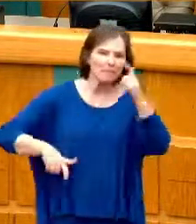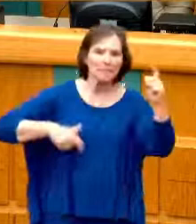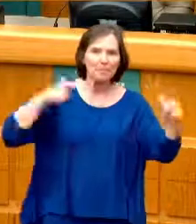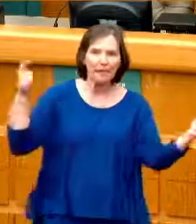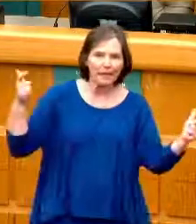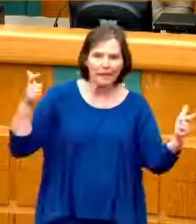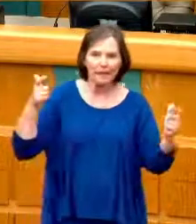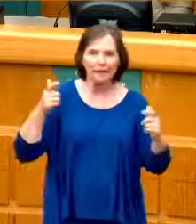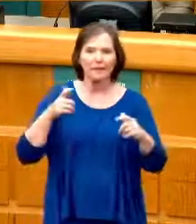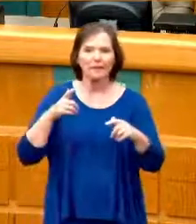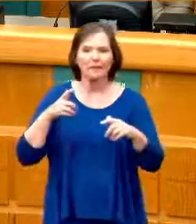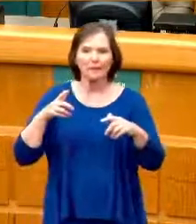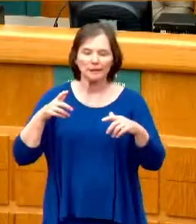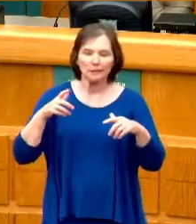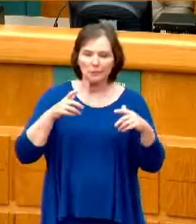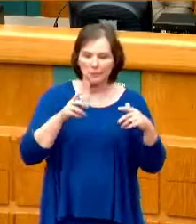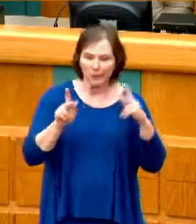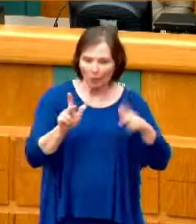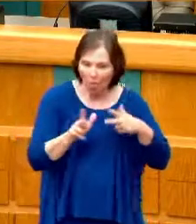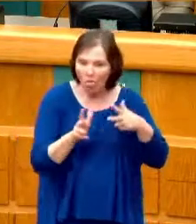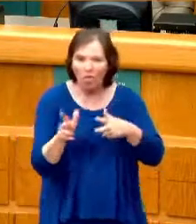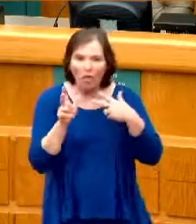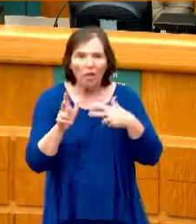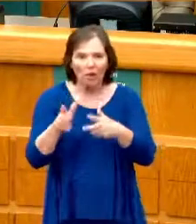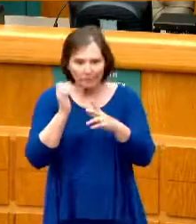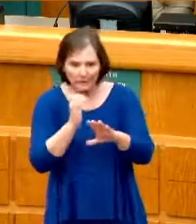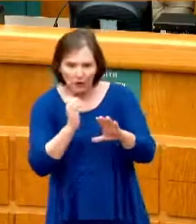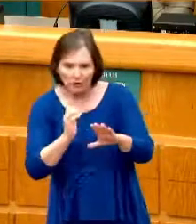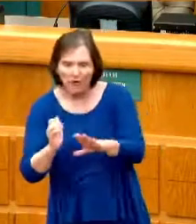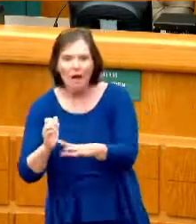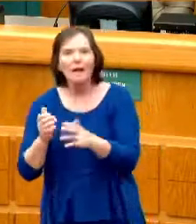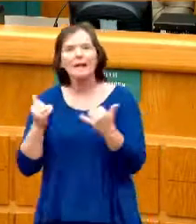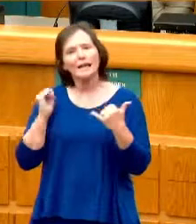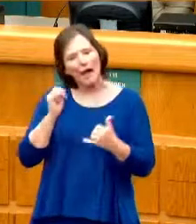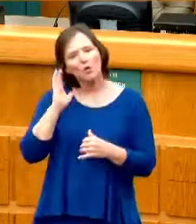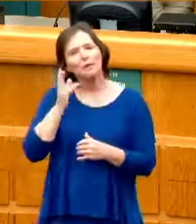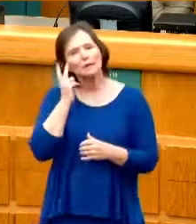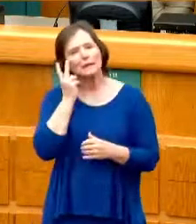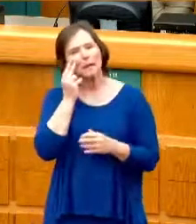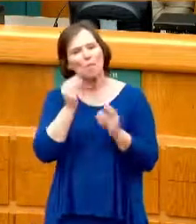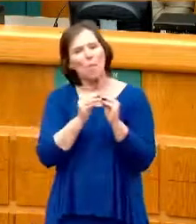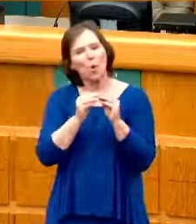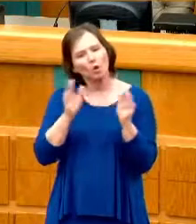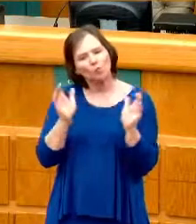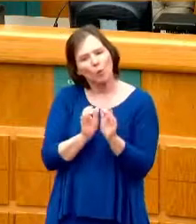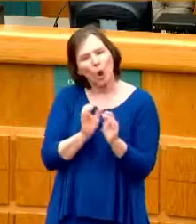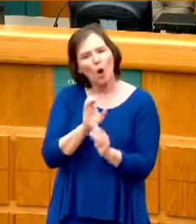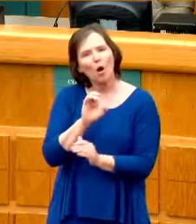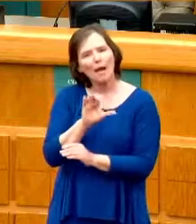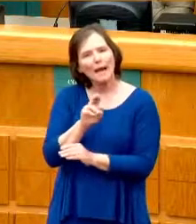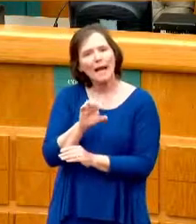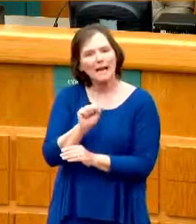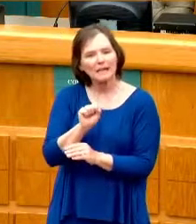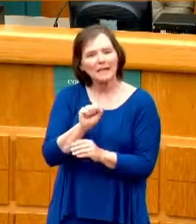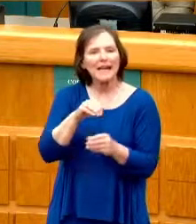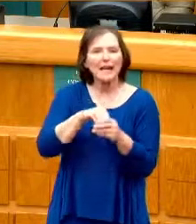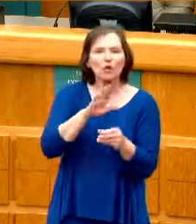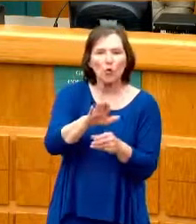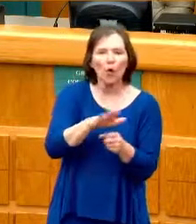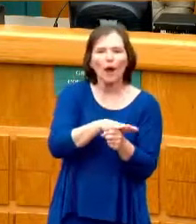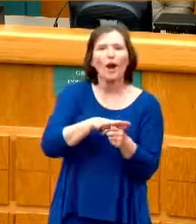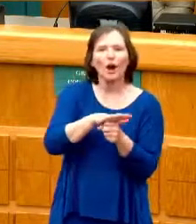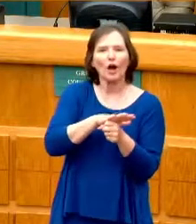the fairgrounds. Now you're going to see smaller clinics come closer to you. We're pivoting. We're adapting.